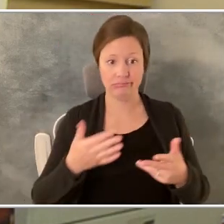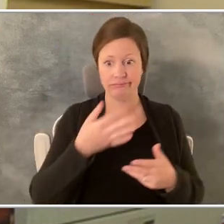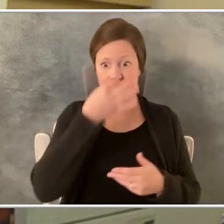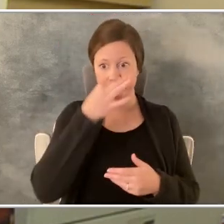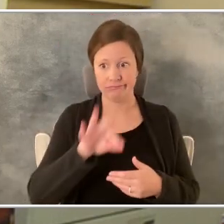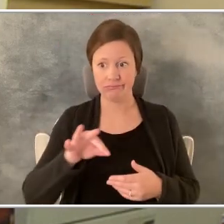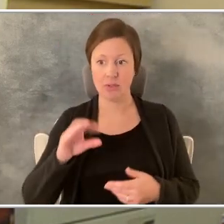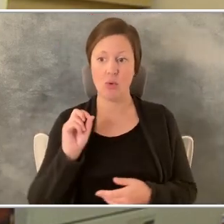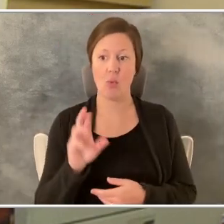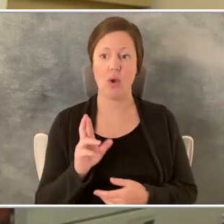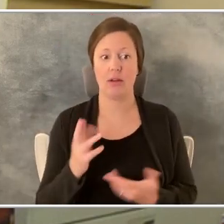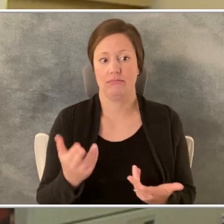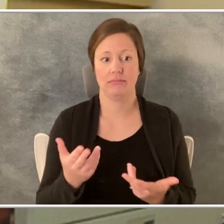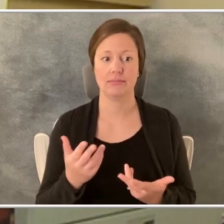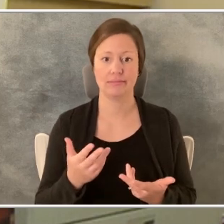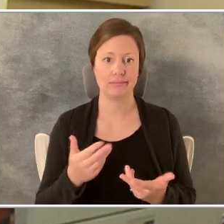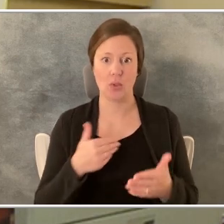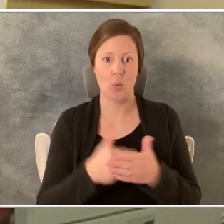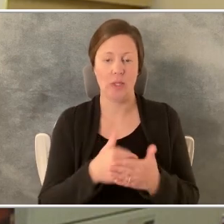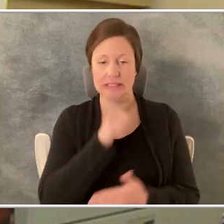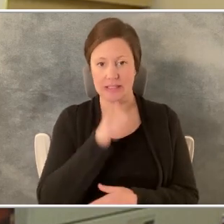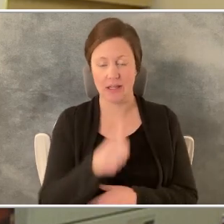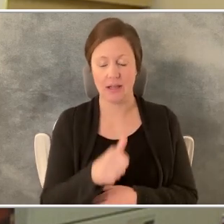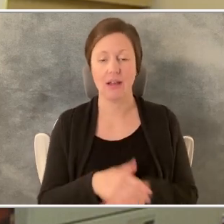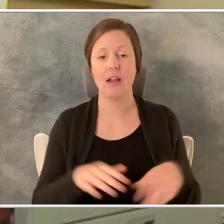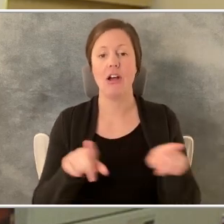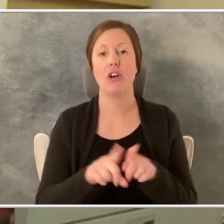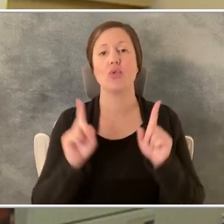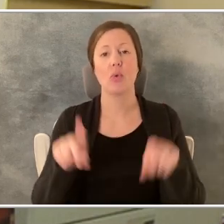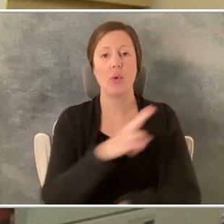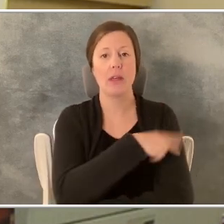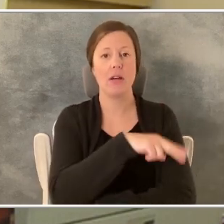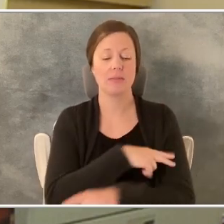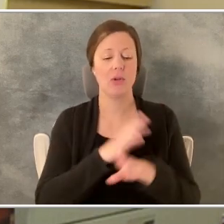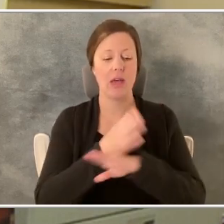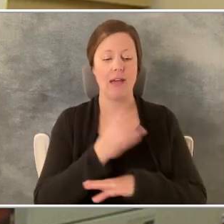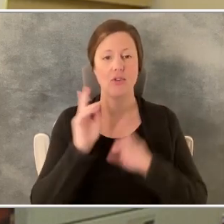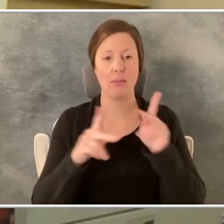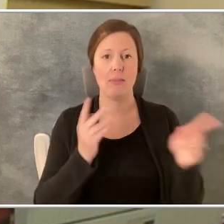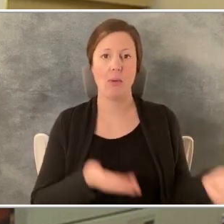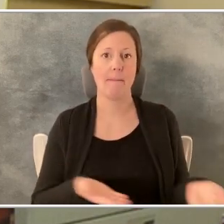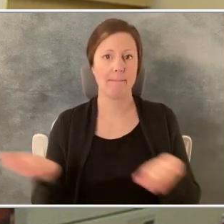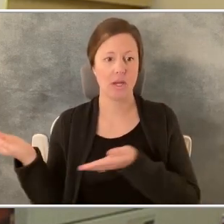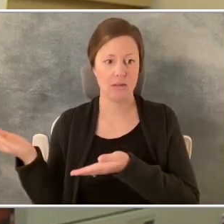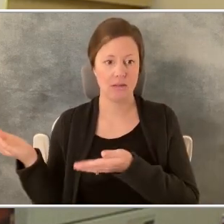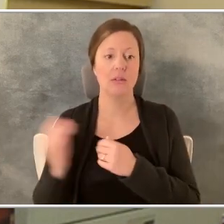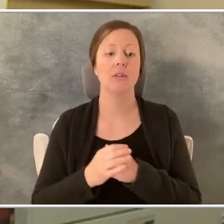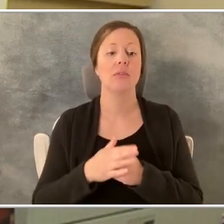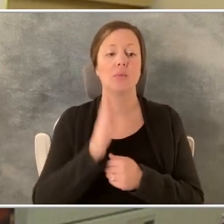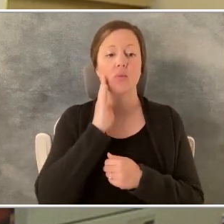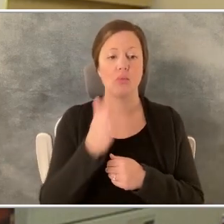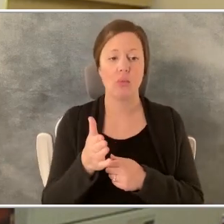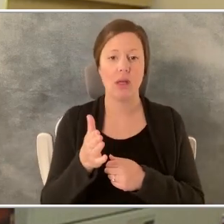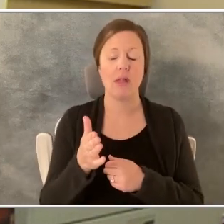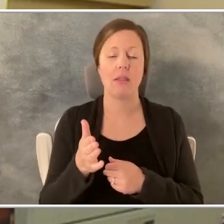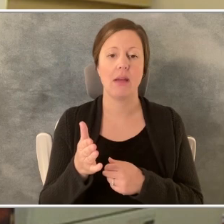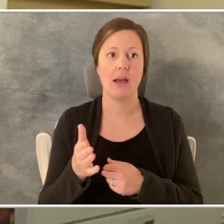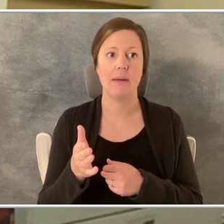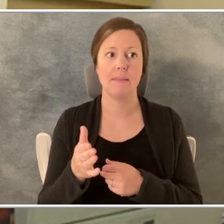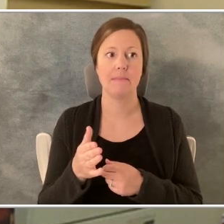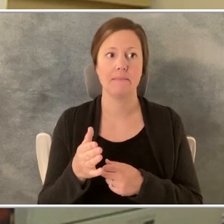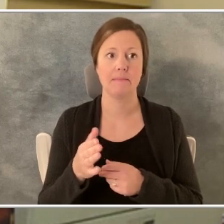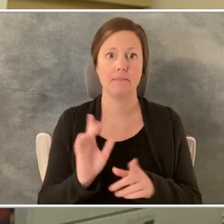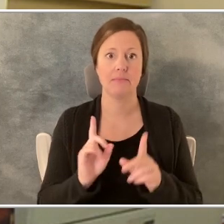And we also go down to the hospital once we transport people from Point Roberts. We will now go pick our residents